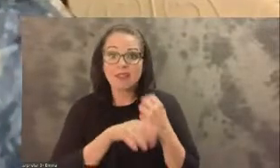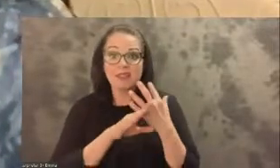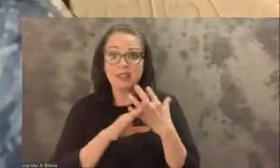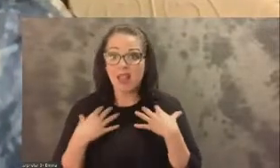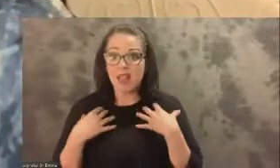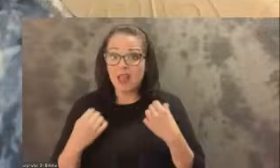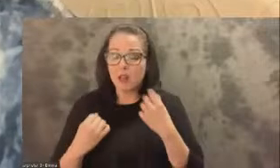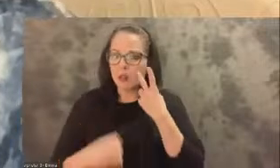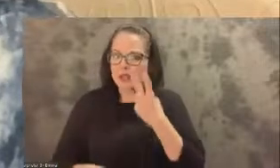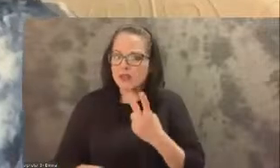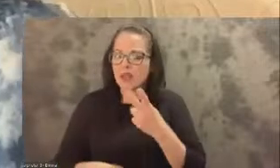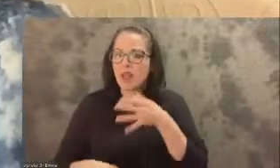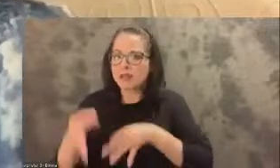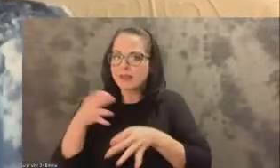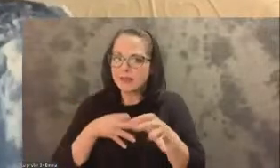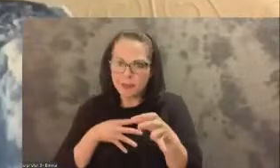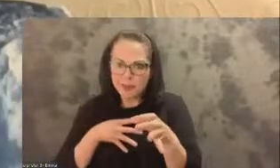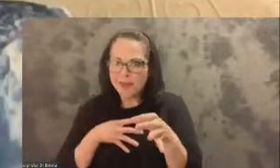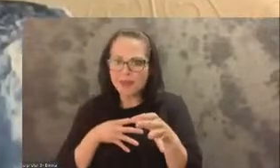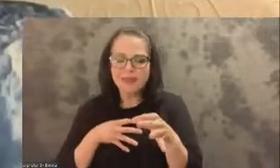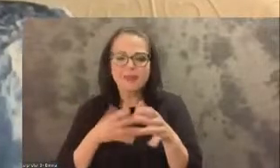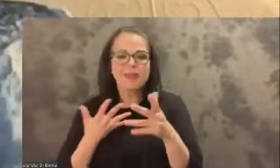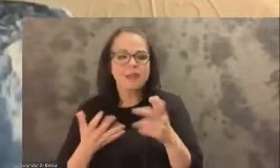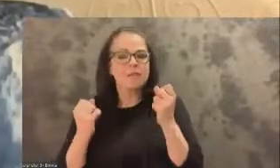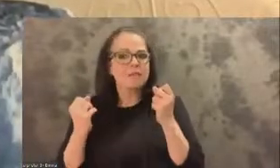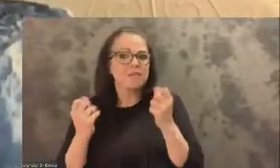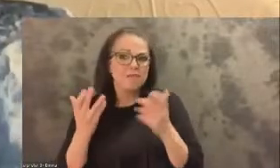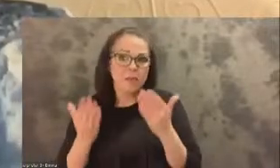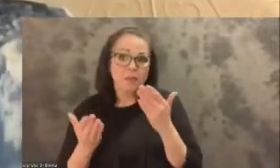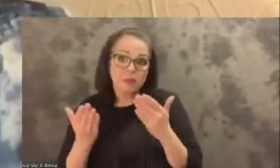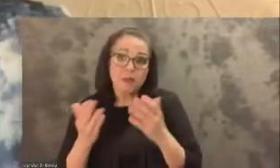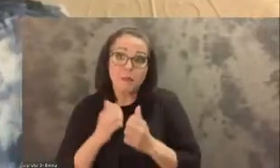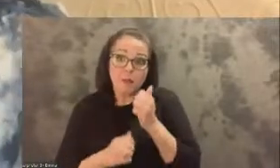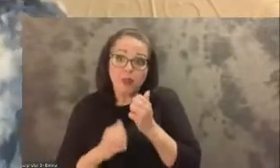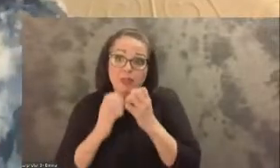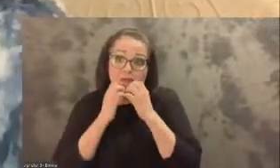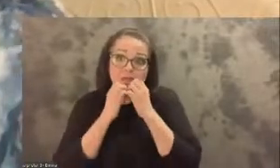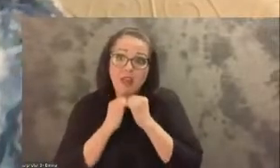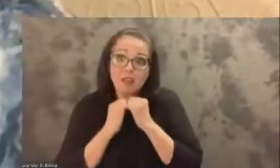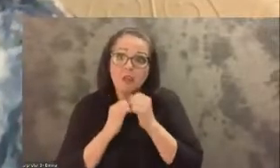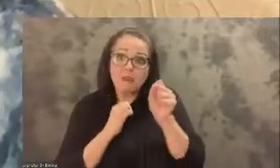a supplement and most likely a very valuable supplement.